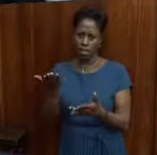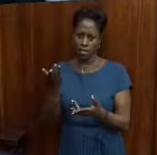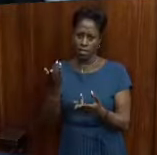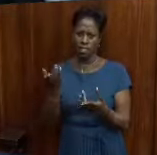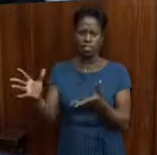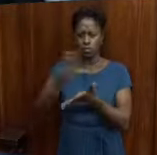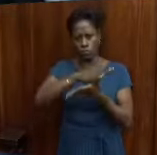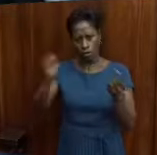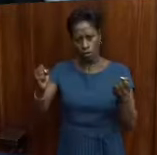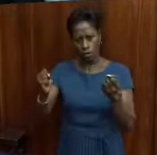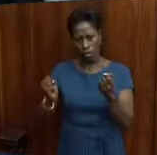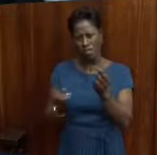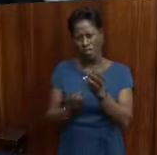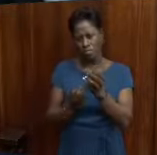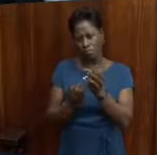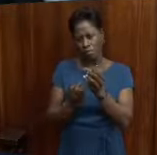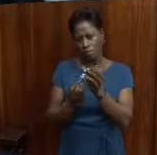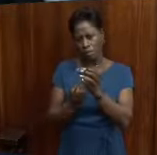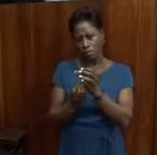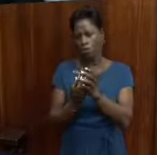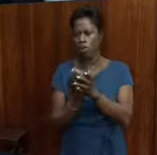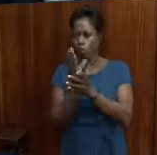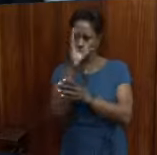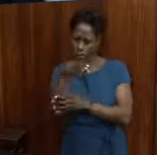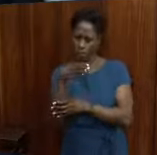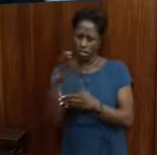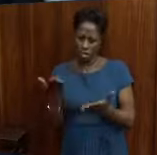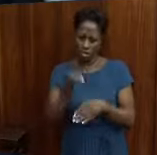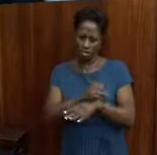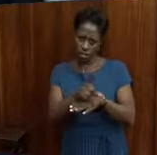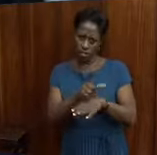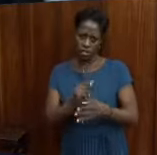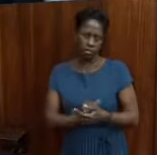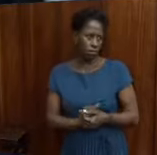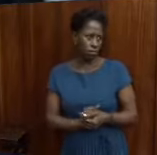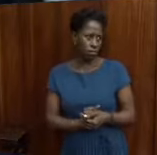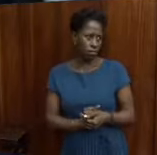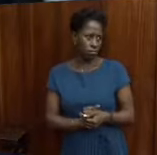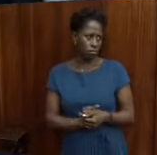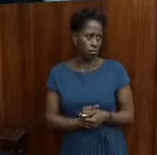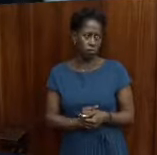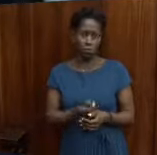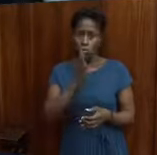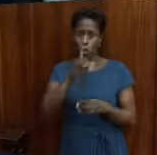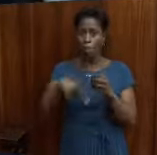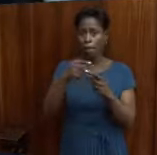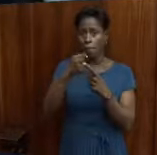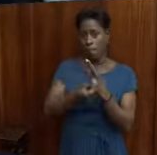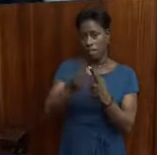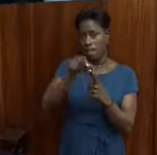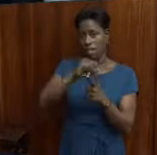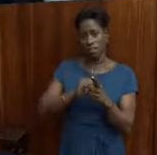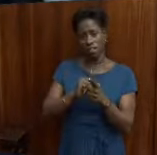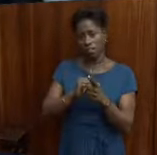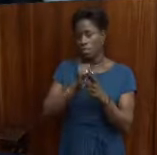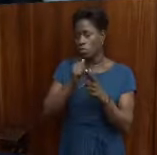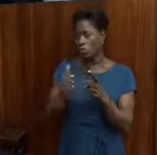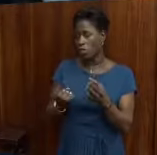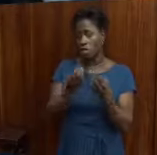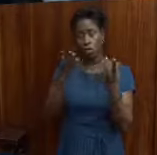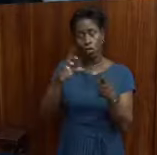and exports, particularly in the second half of 2021. Banana exports continued on a downward path, declining